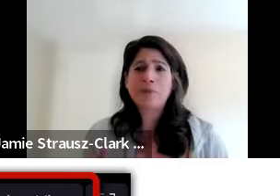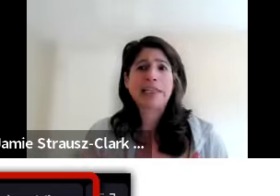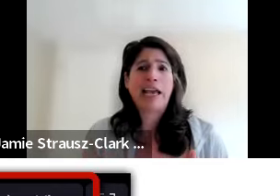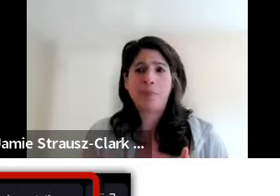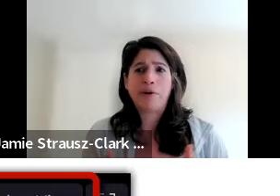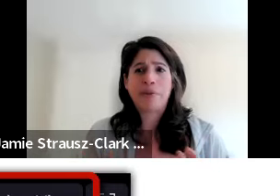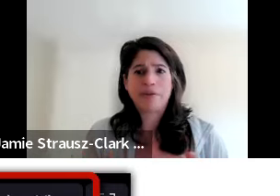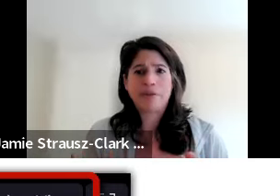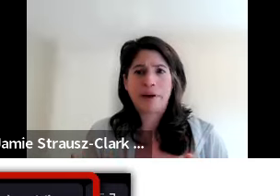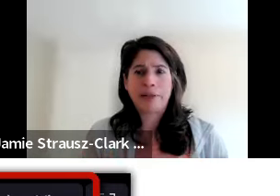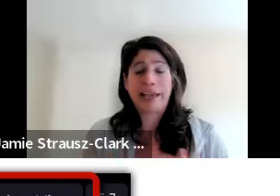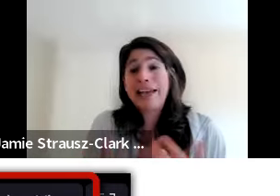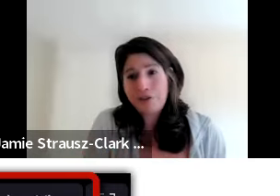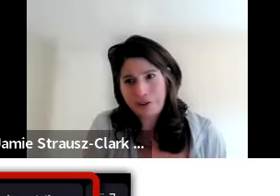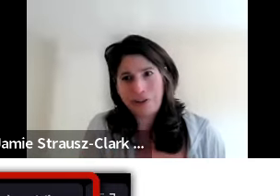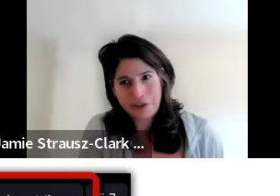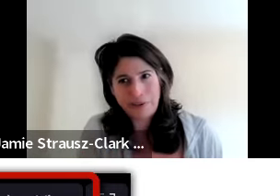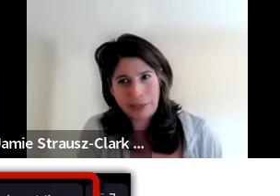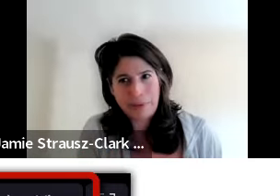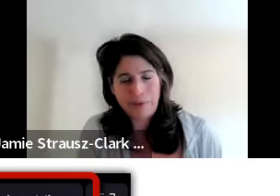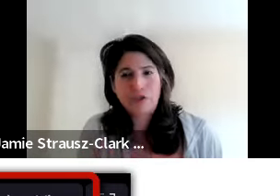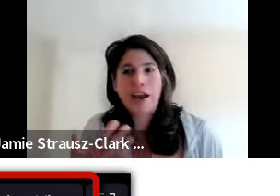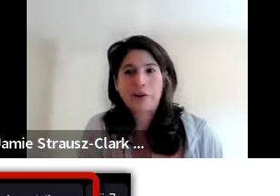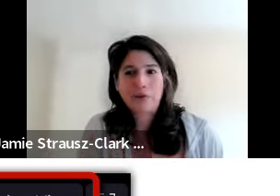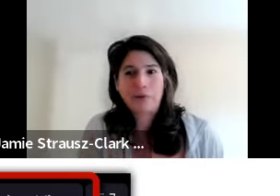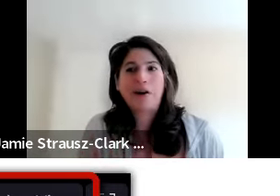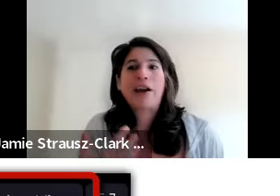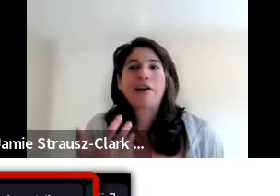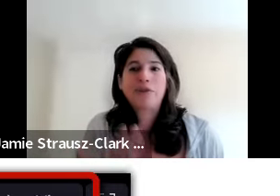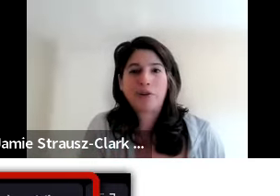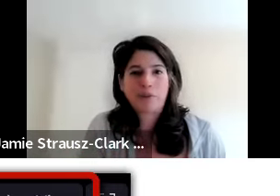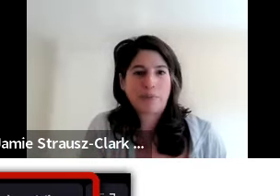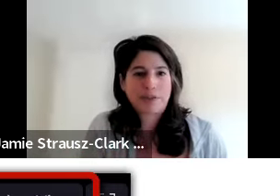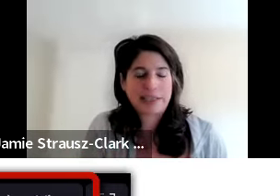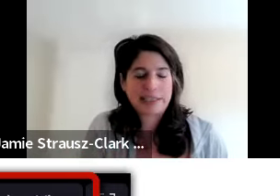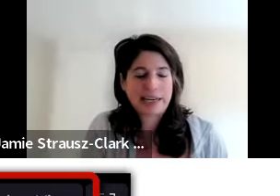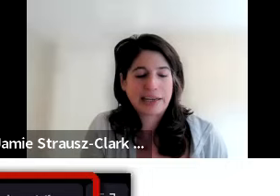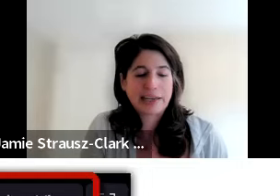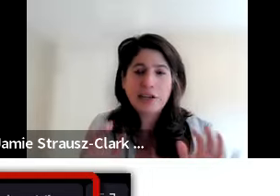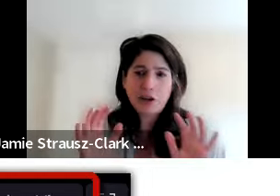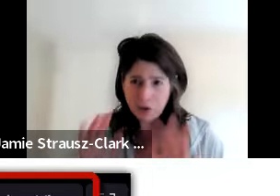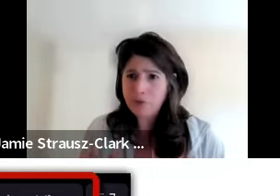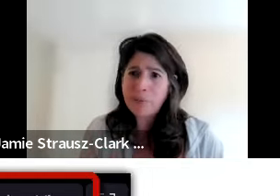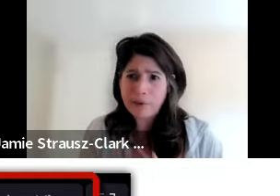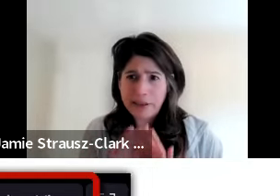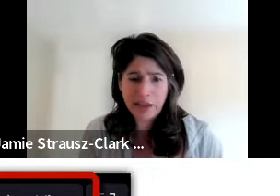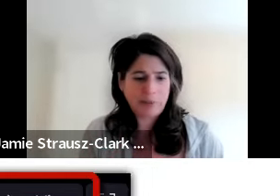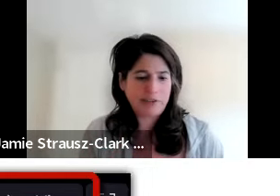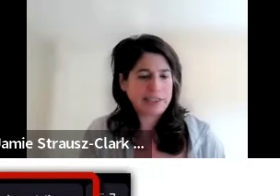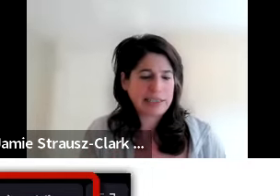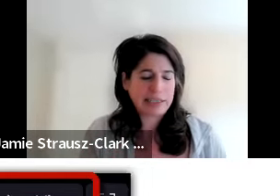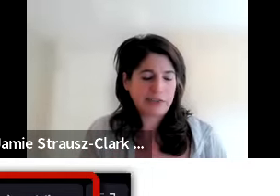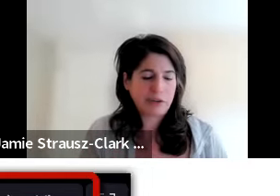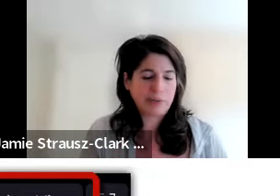This will really help our members of the public and your fellow CRIS committee members track who you are and who you're here representing today. So if you can remember that, that would